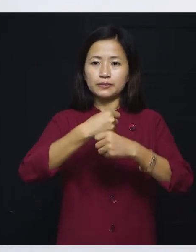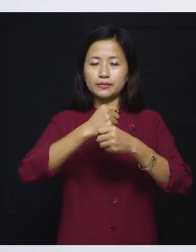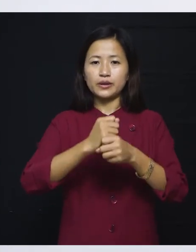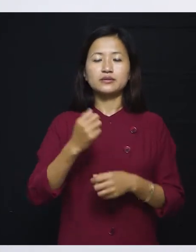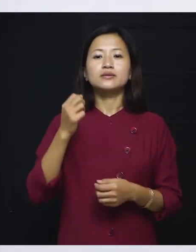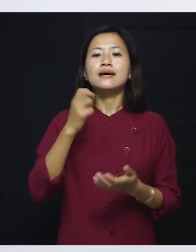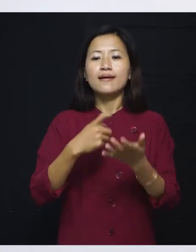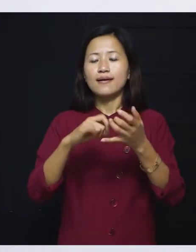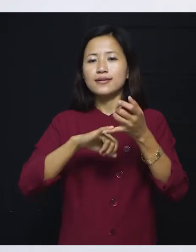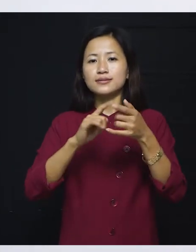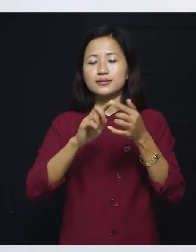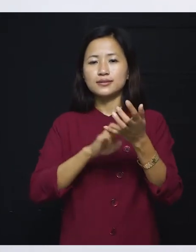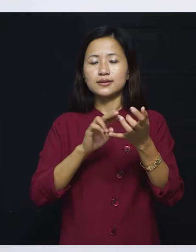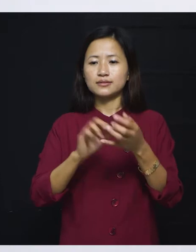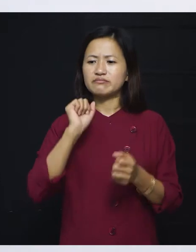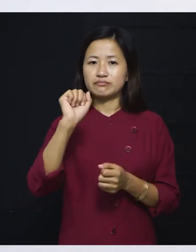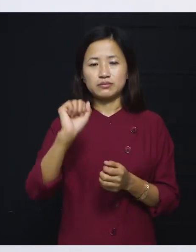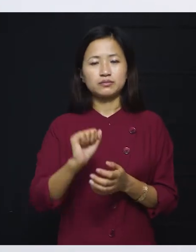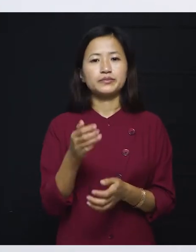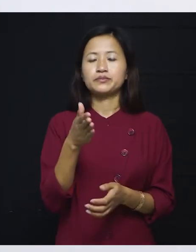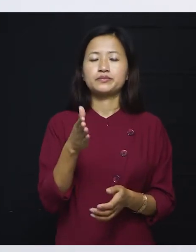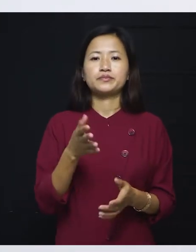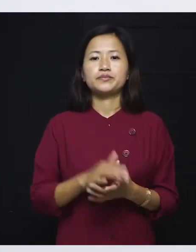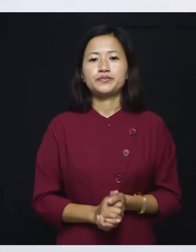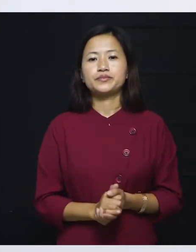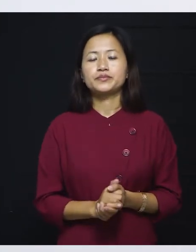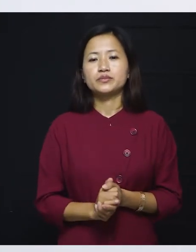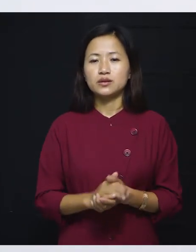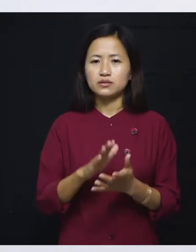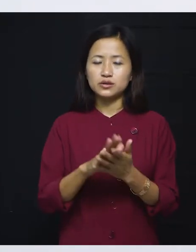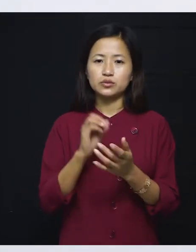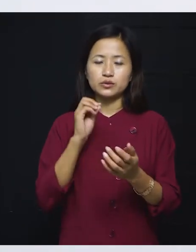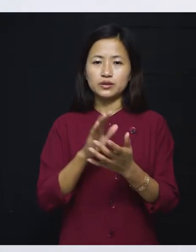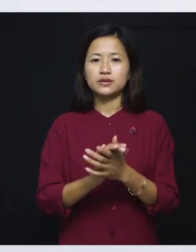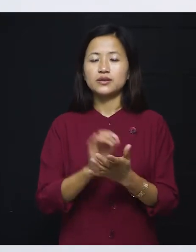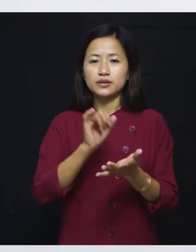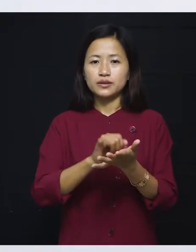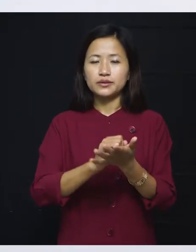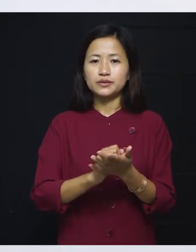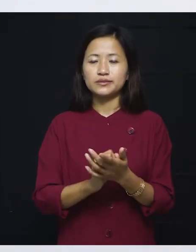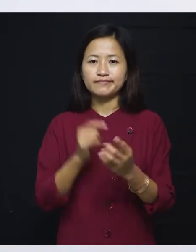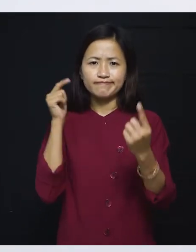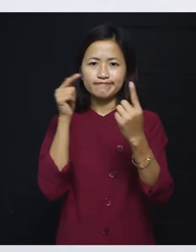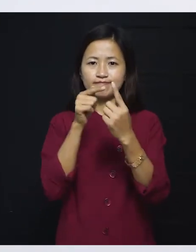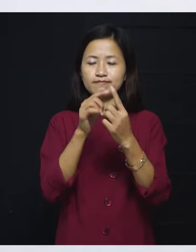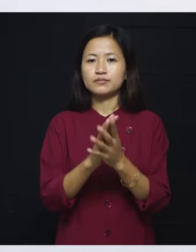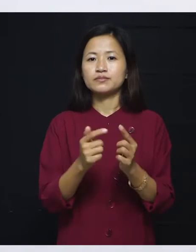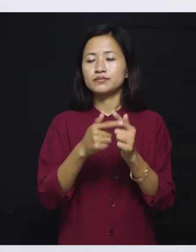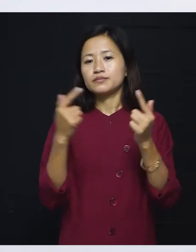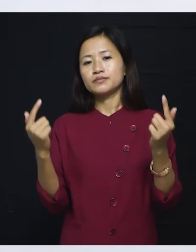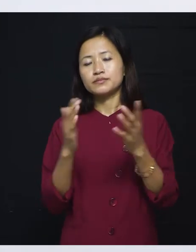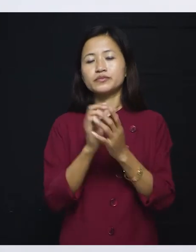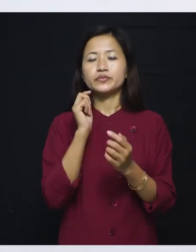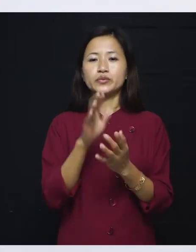sense on its own, okay? Here, let's assume that we have only till this, okay? The rose is a